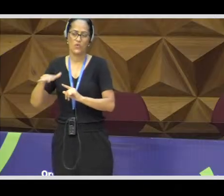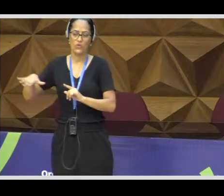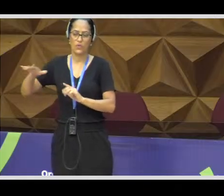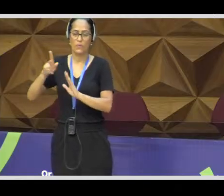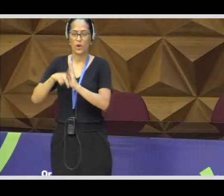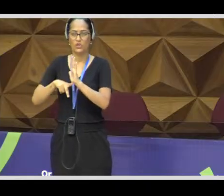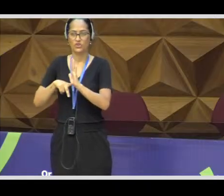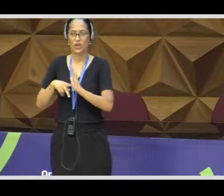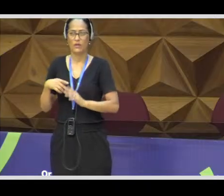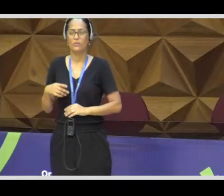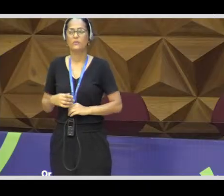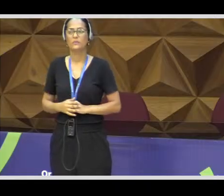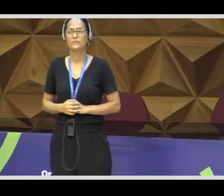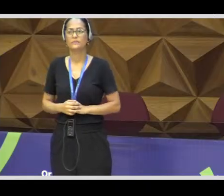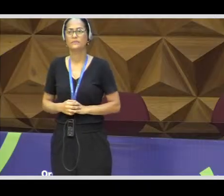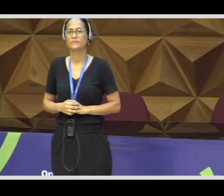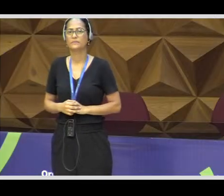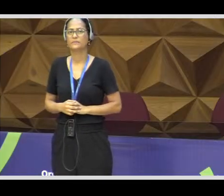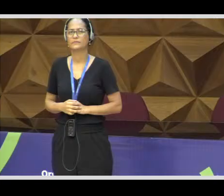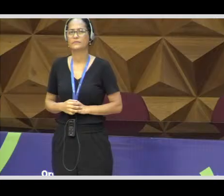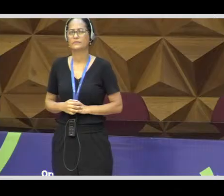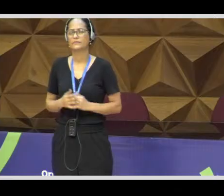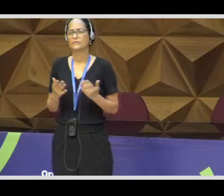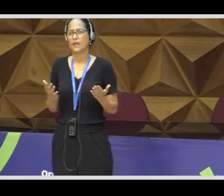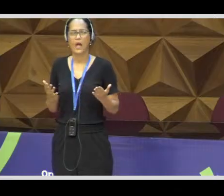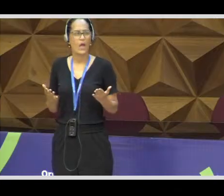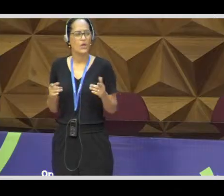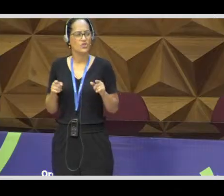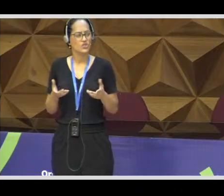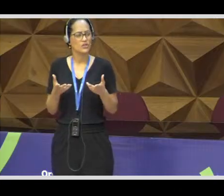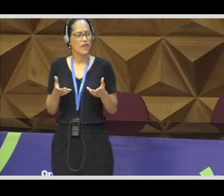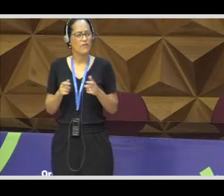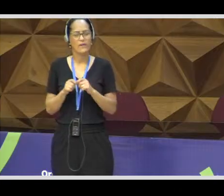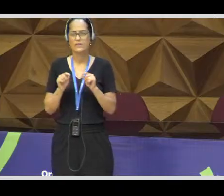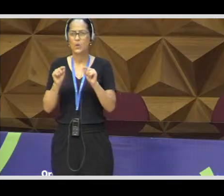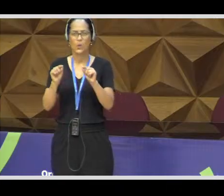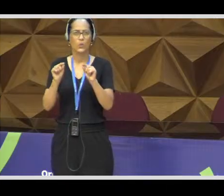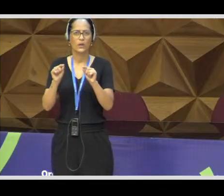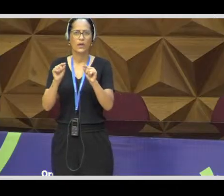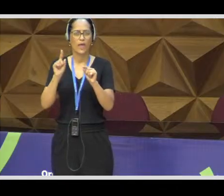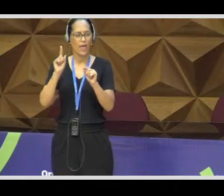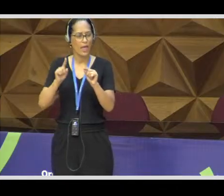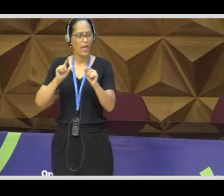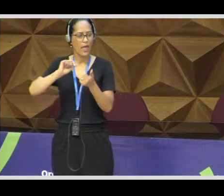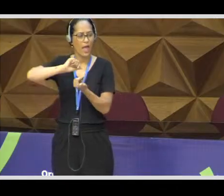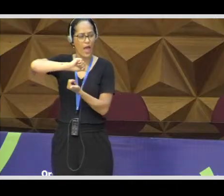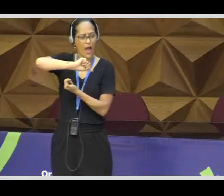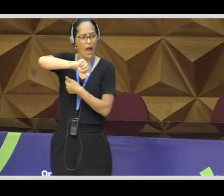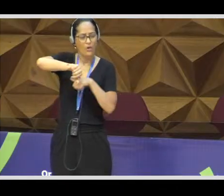So here, what we wanted to do was alter the perceived motion of the vehicle.